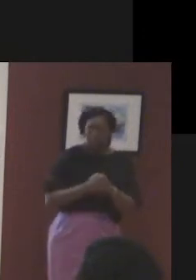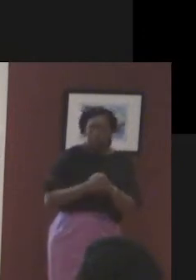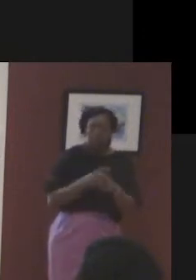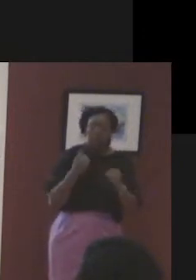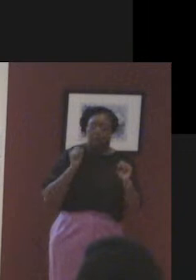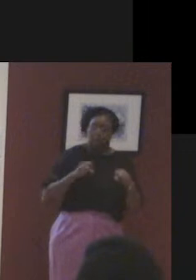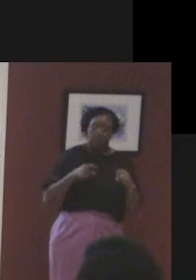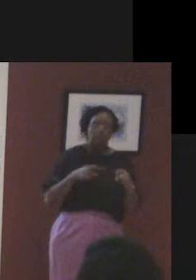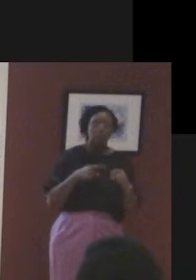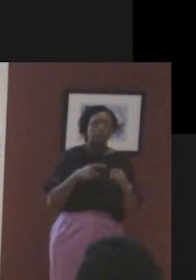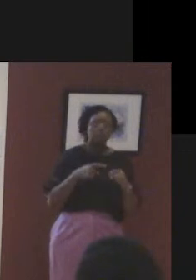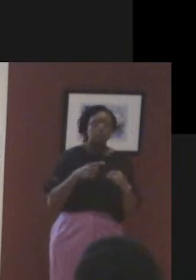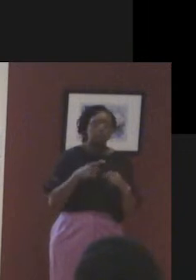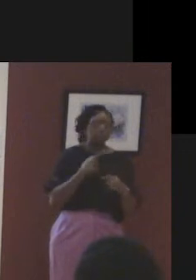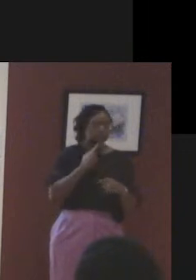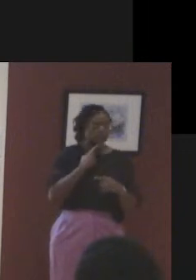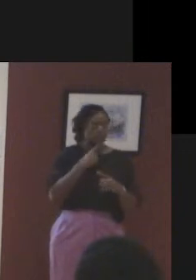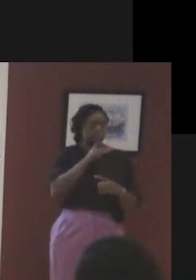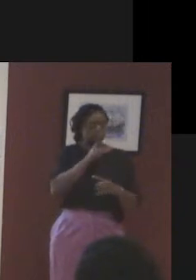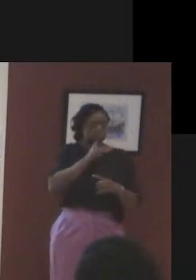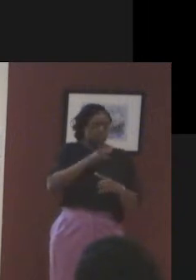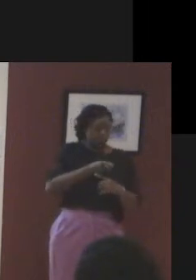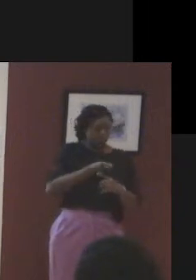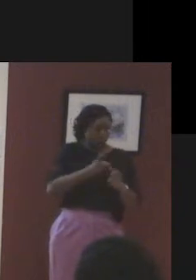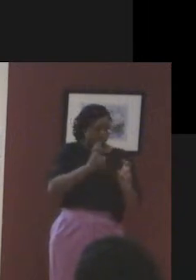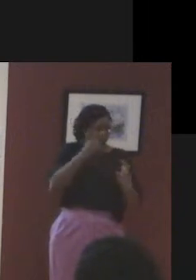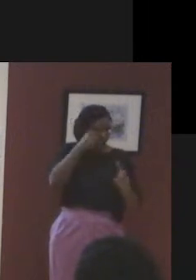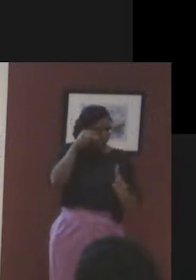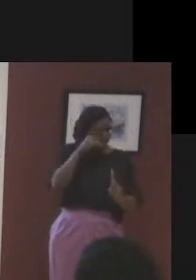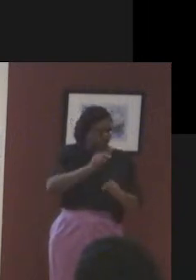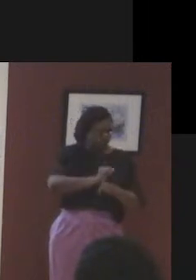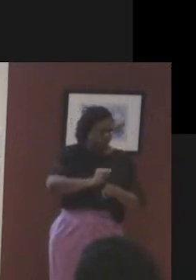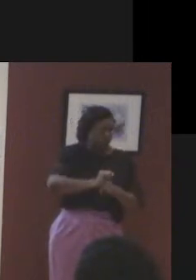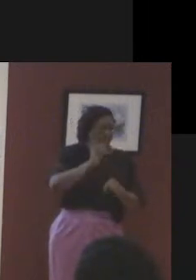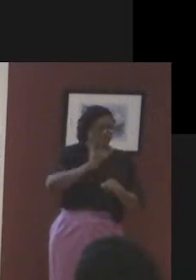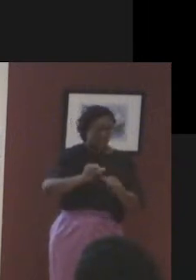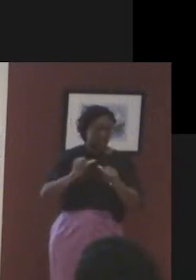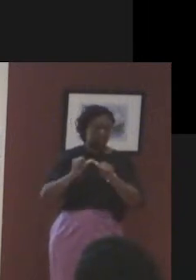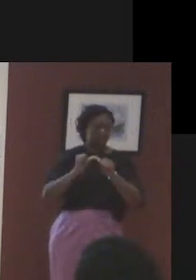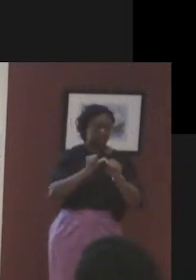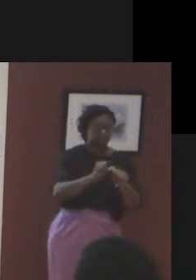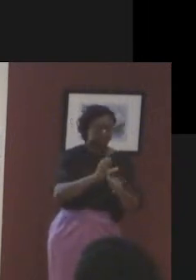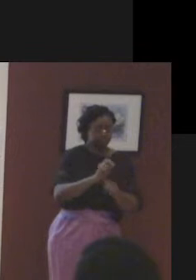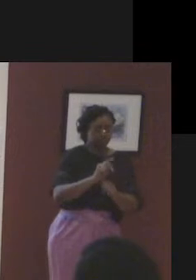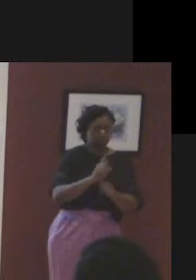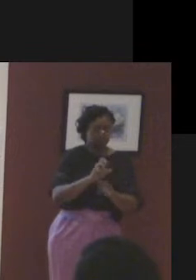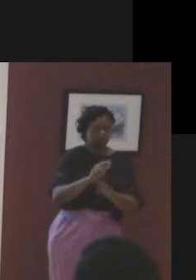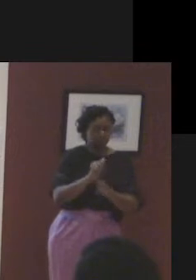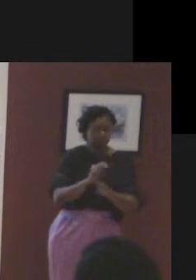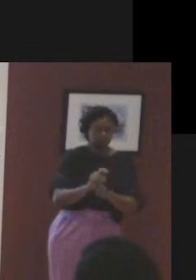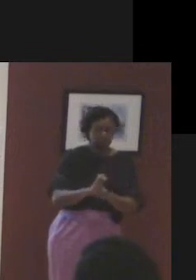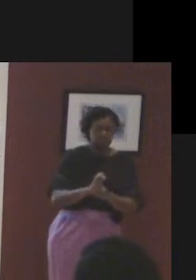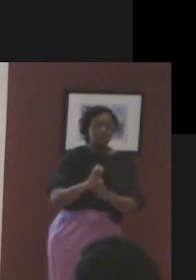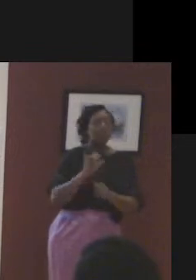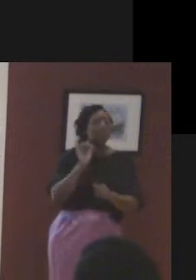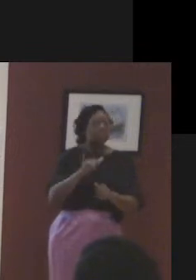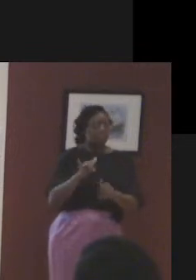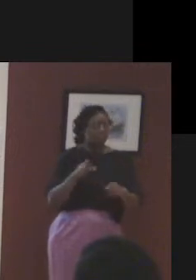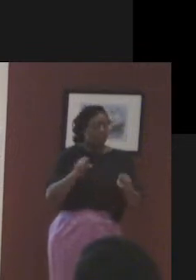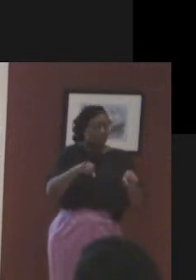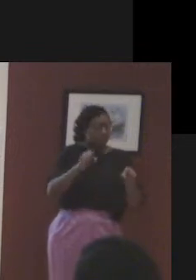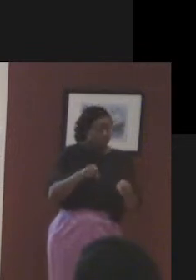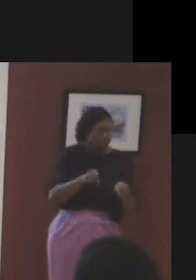true subject of these works is endurance, defined most simply as an ability to persist within a